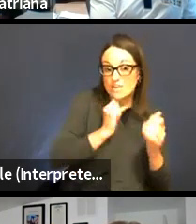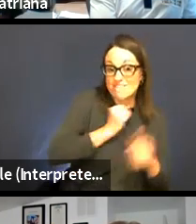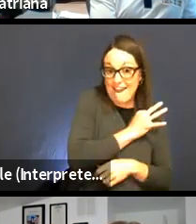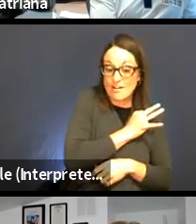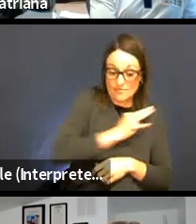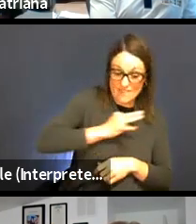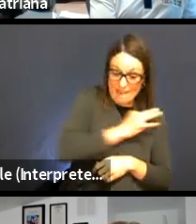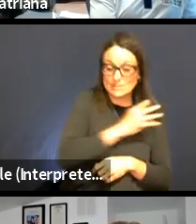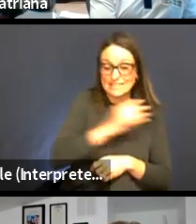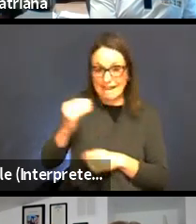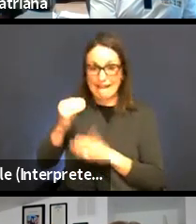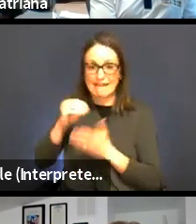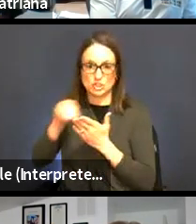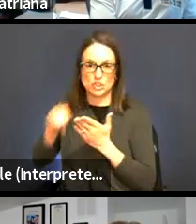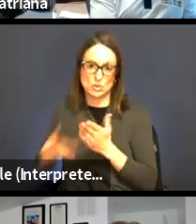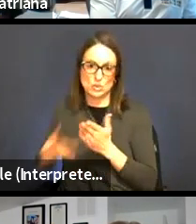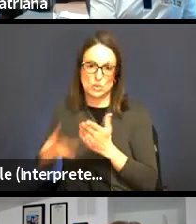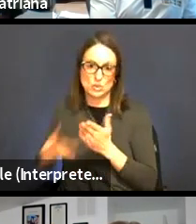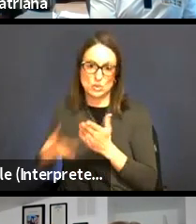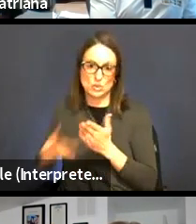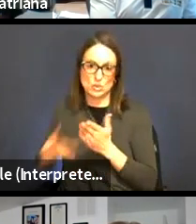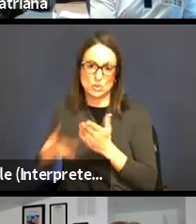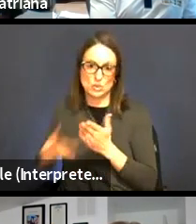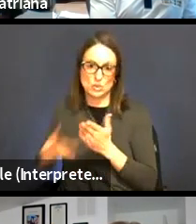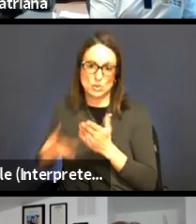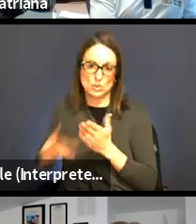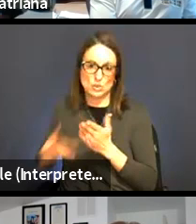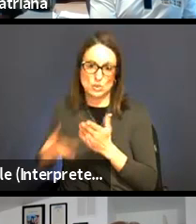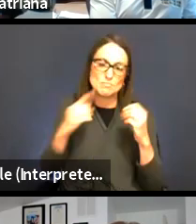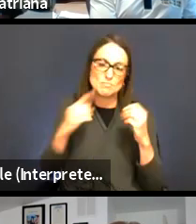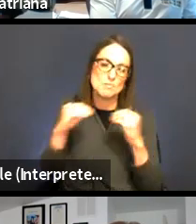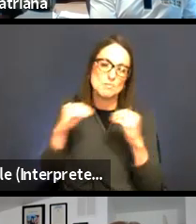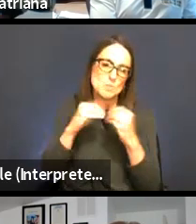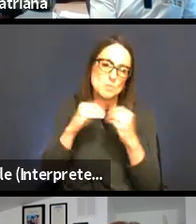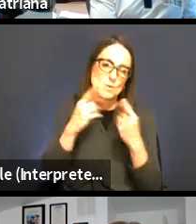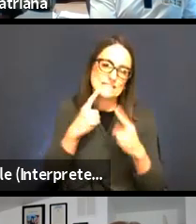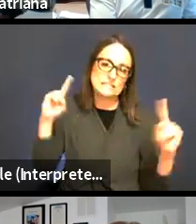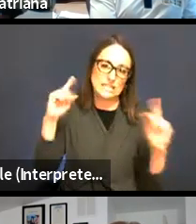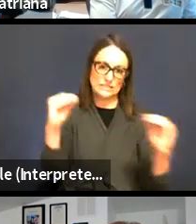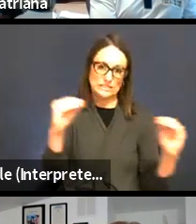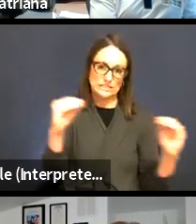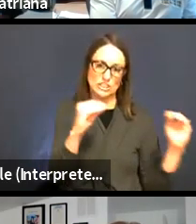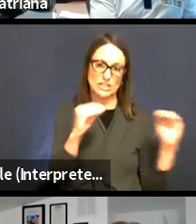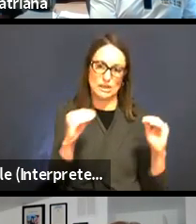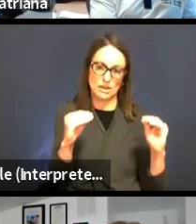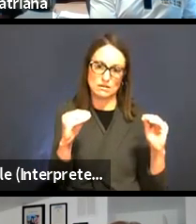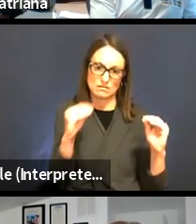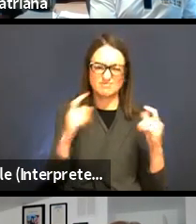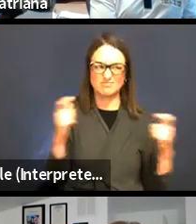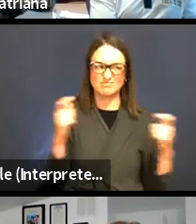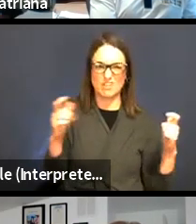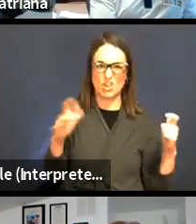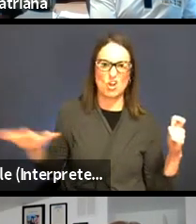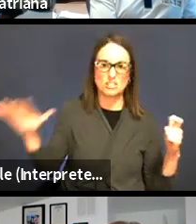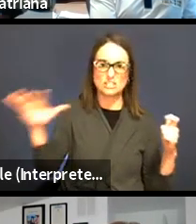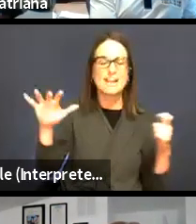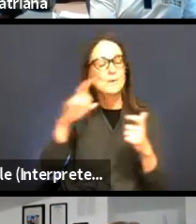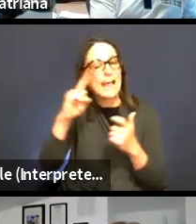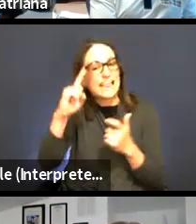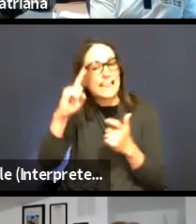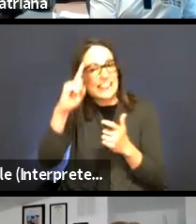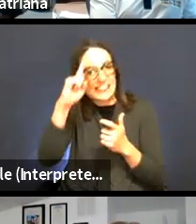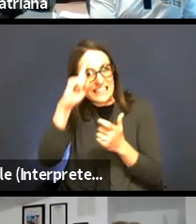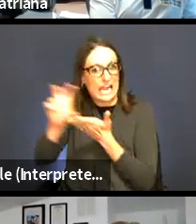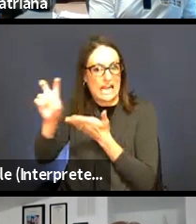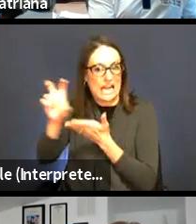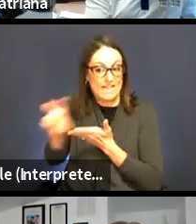to make that a successful teaching modality for us on a large scale. So I think an investment there, it makes a